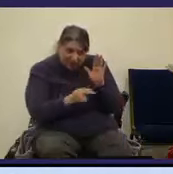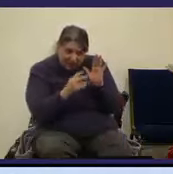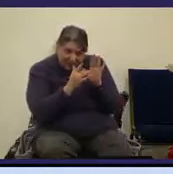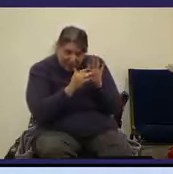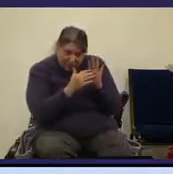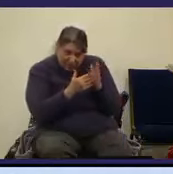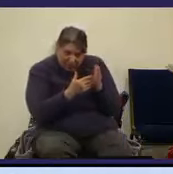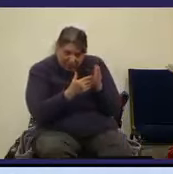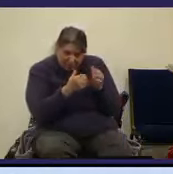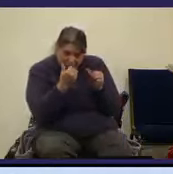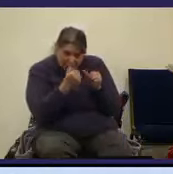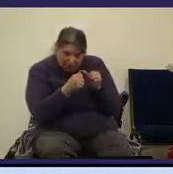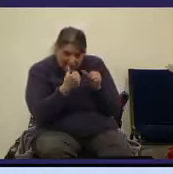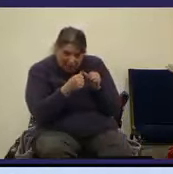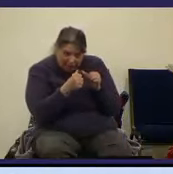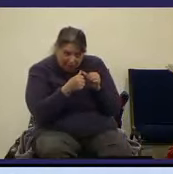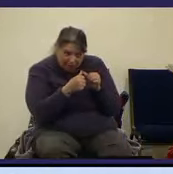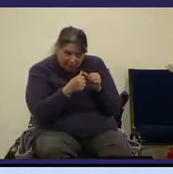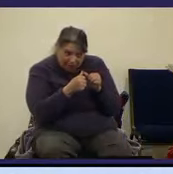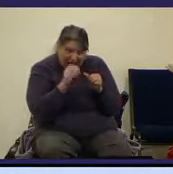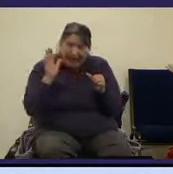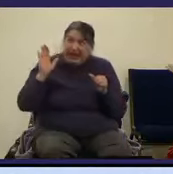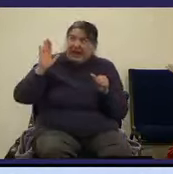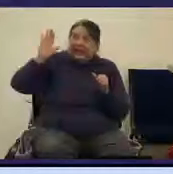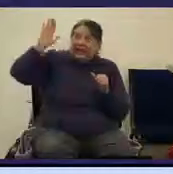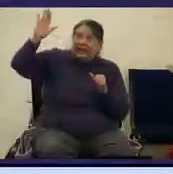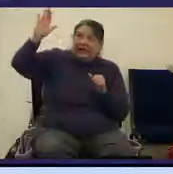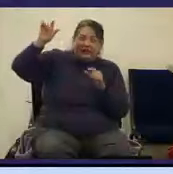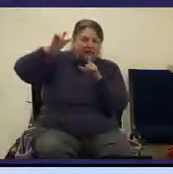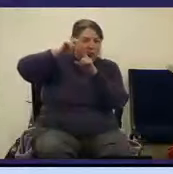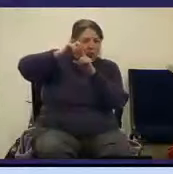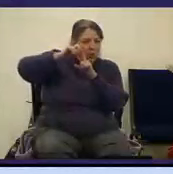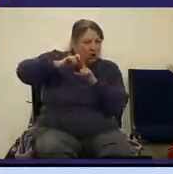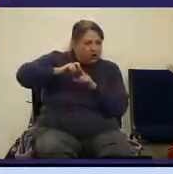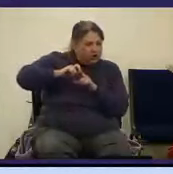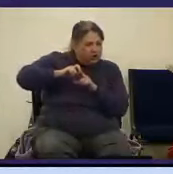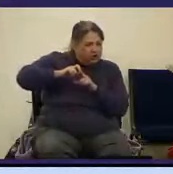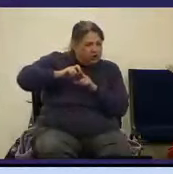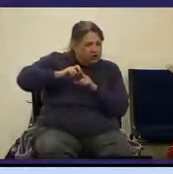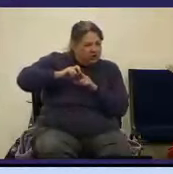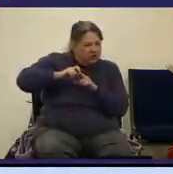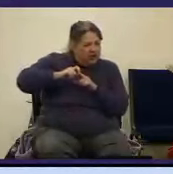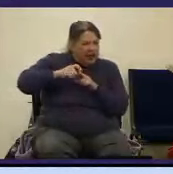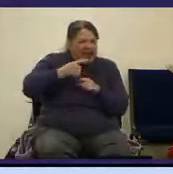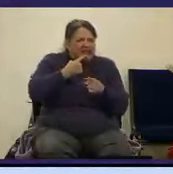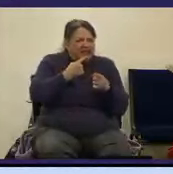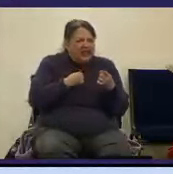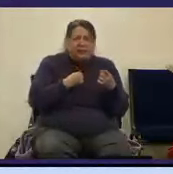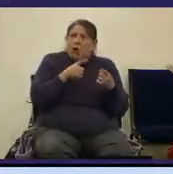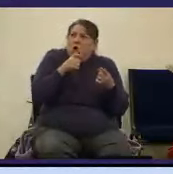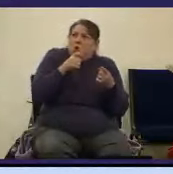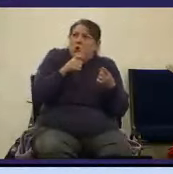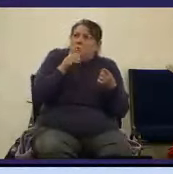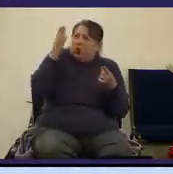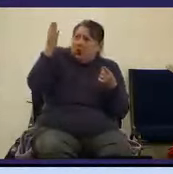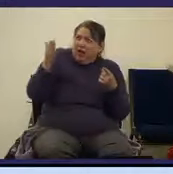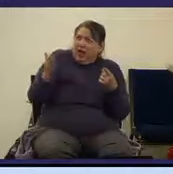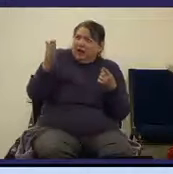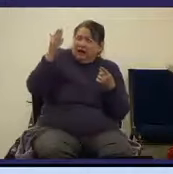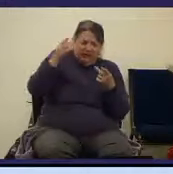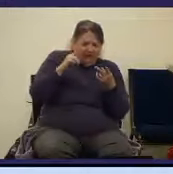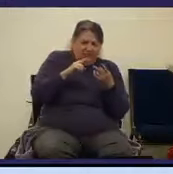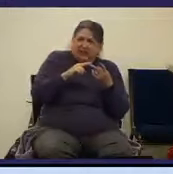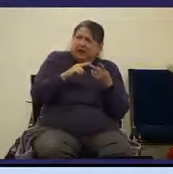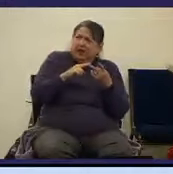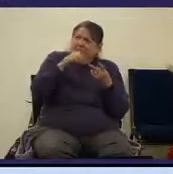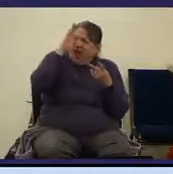remember that this is his word. It tells you who God is. It tells you what God does. It tells you who the Holy Spirit